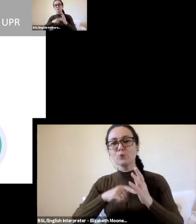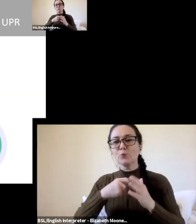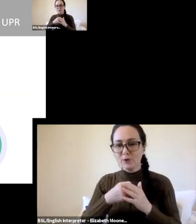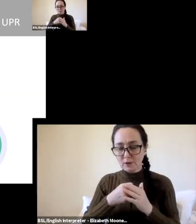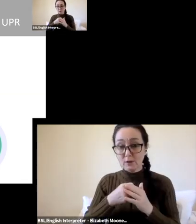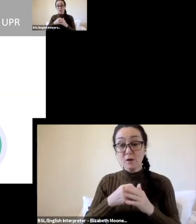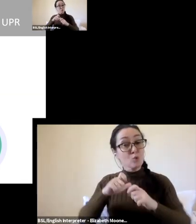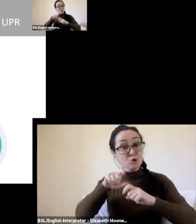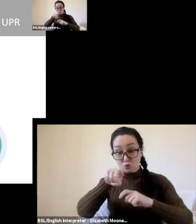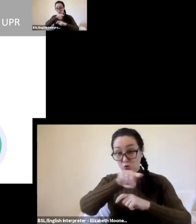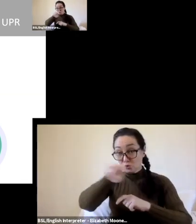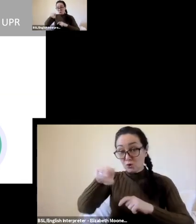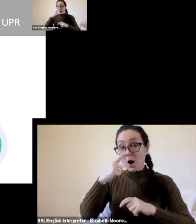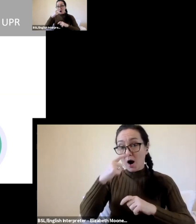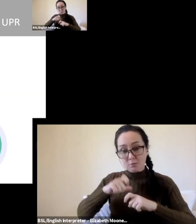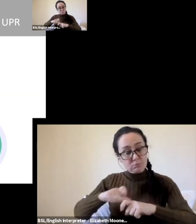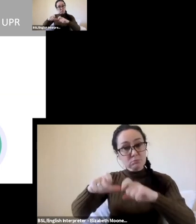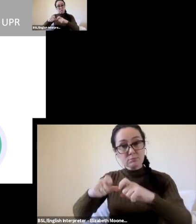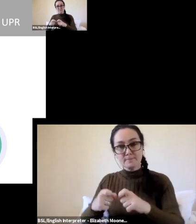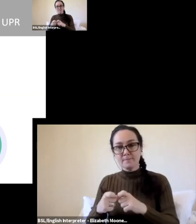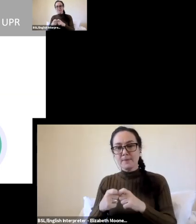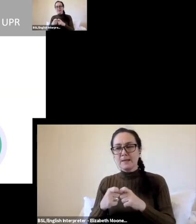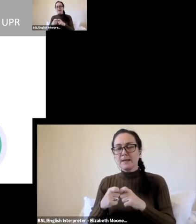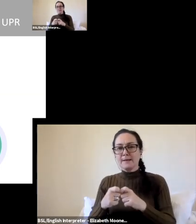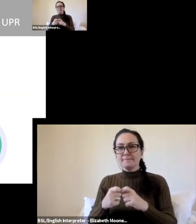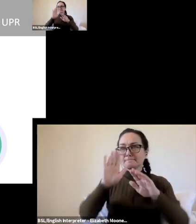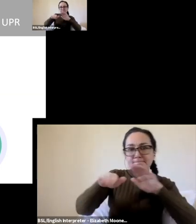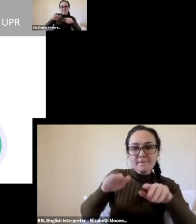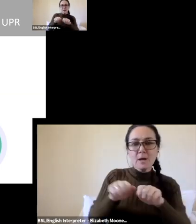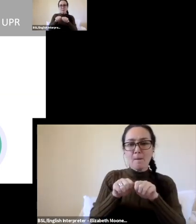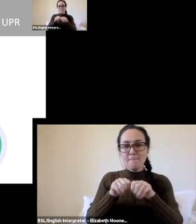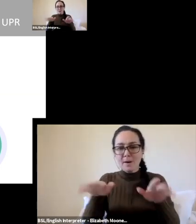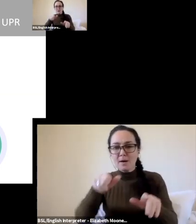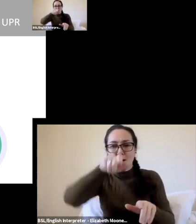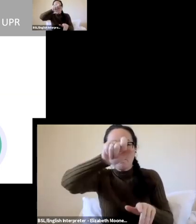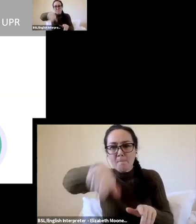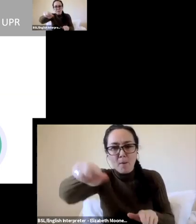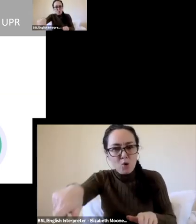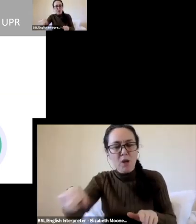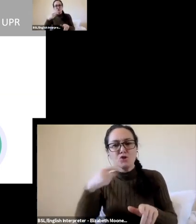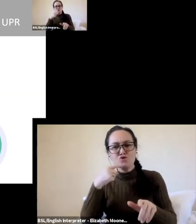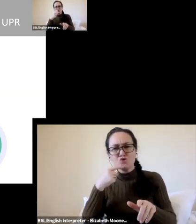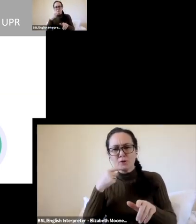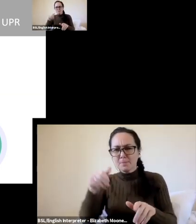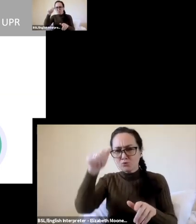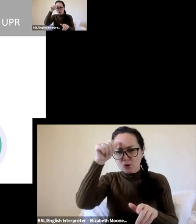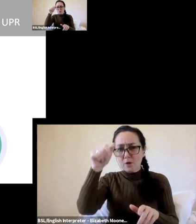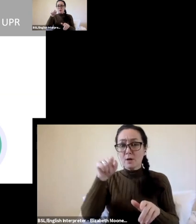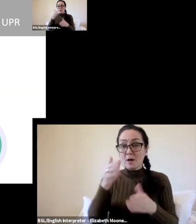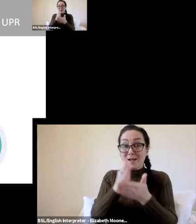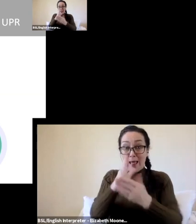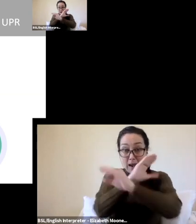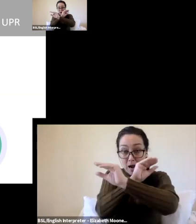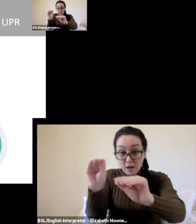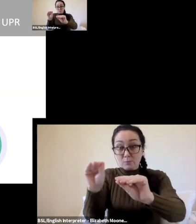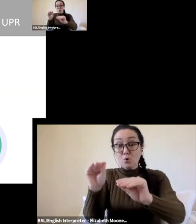raise awareness on and the attention of the media and of the rest of the population on the fact that your country is being reviewed,